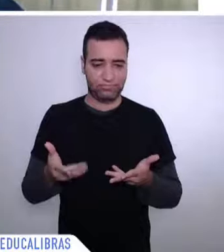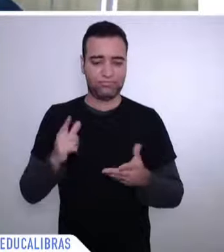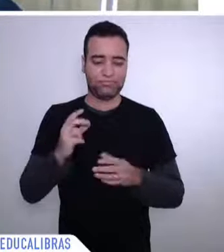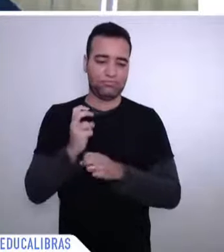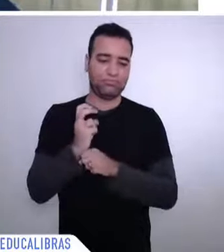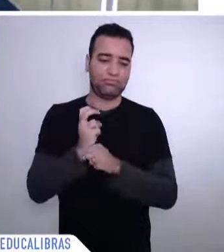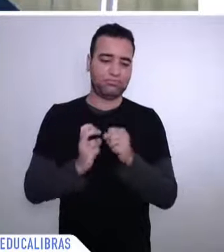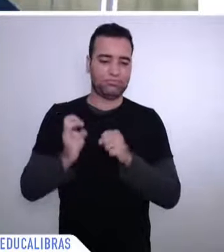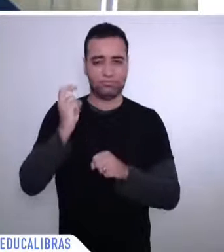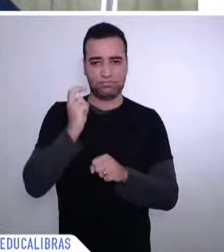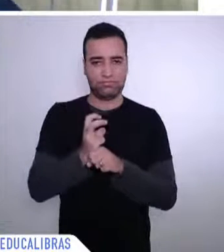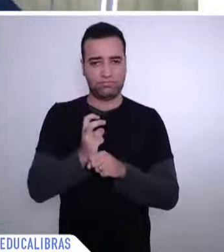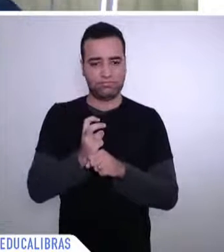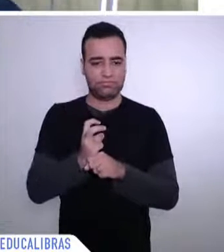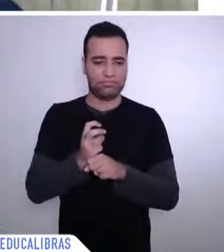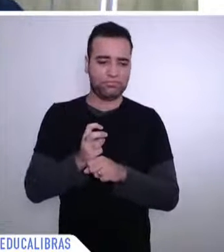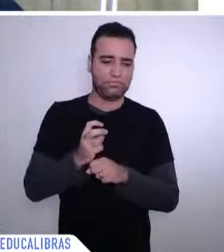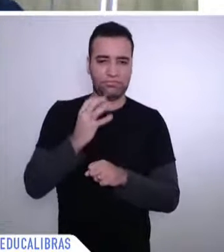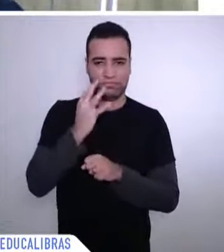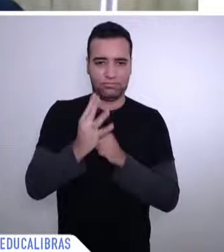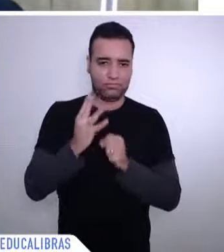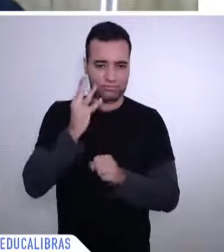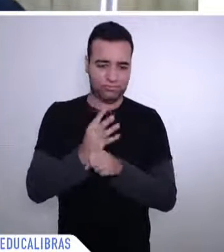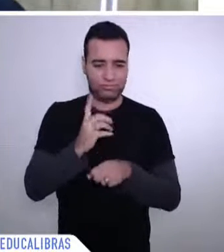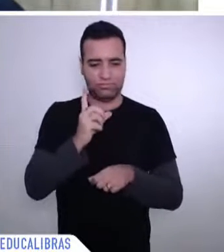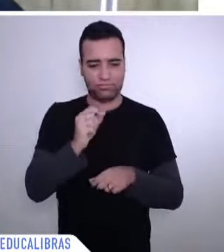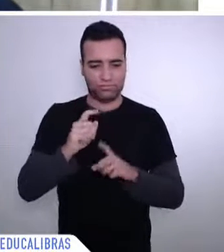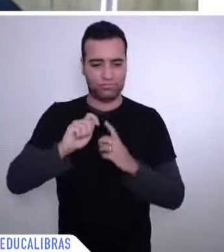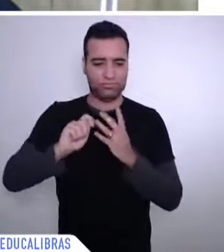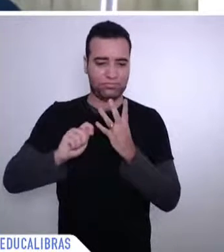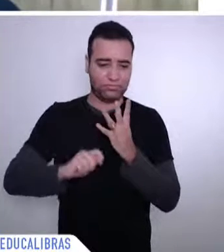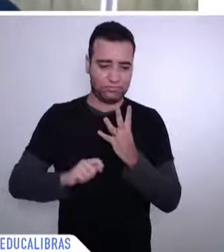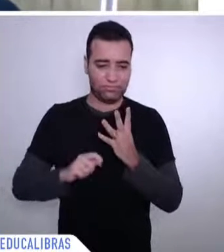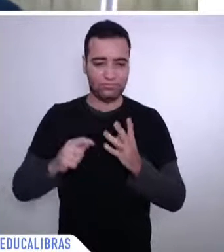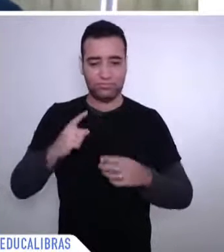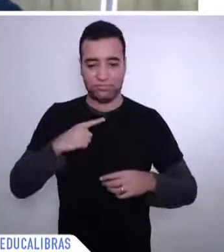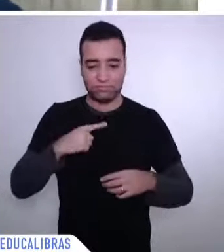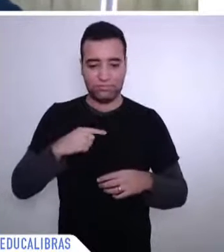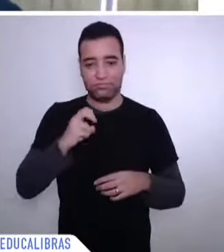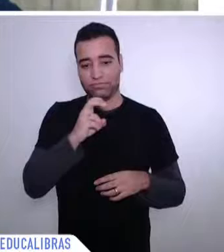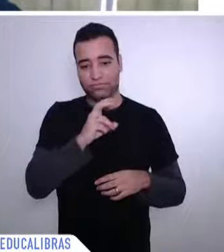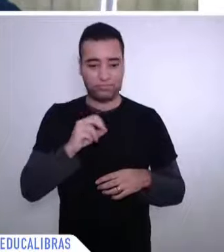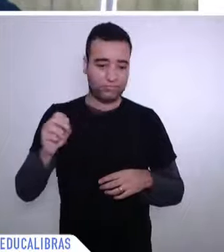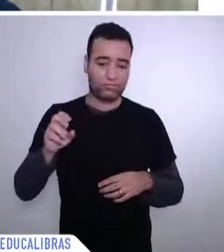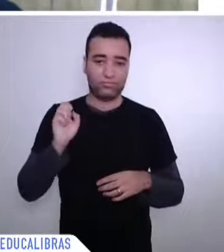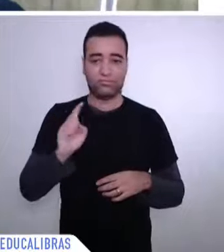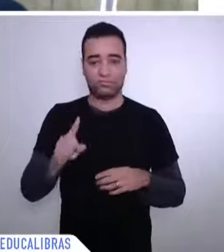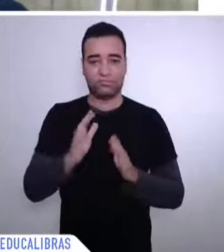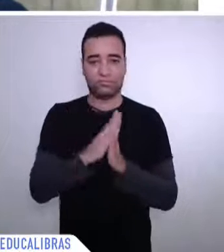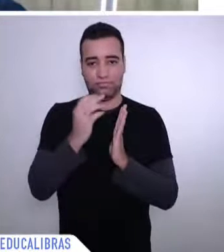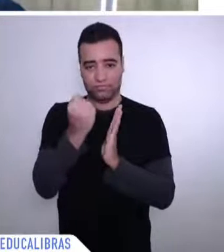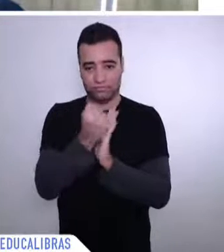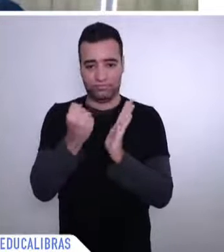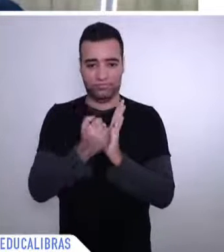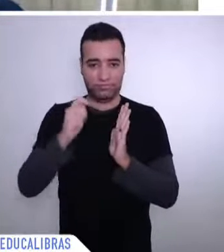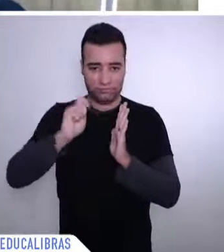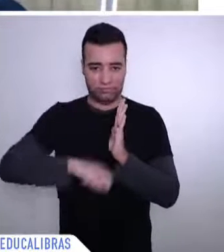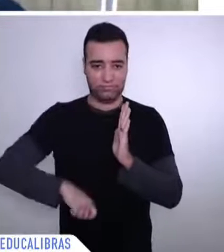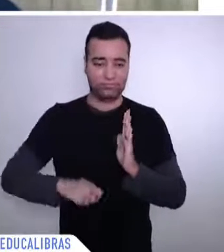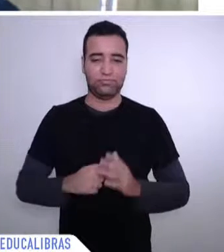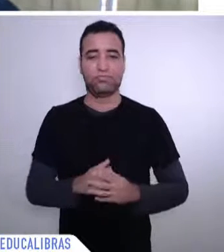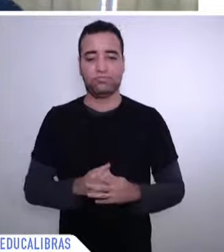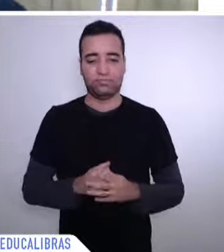Ministry of Labor before, and I'm talking about 4 years of experience, we could